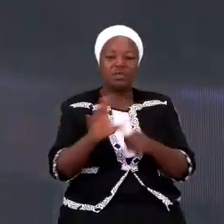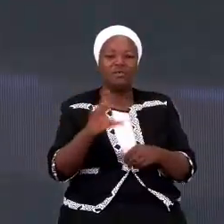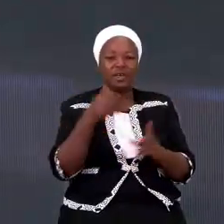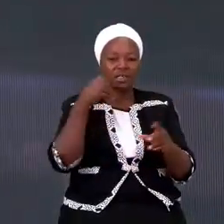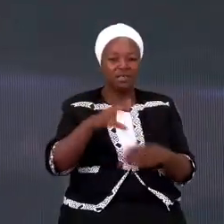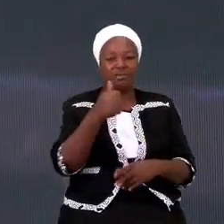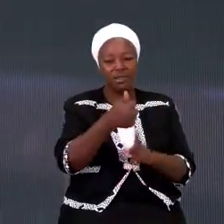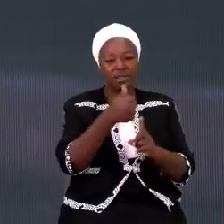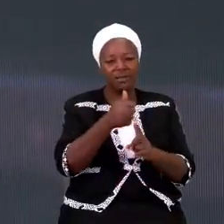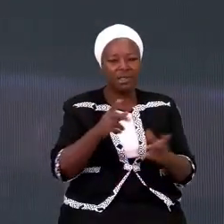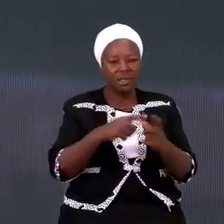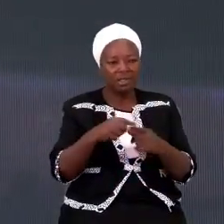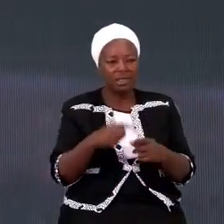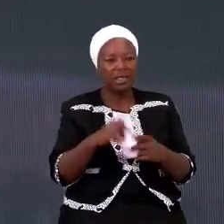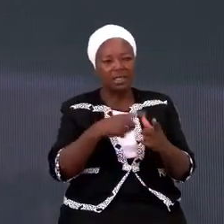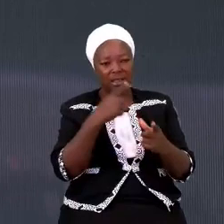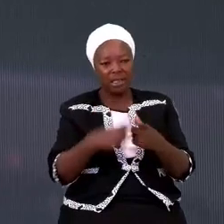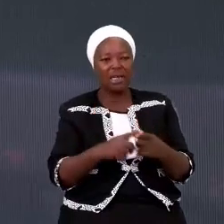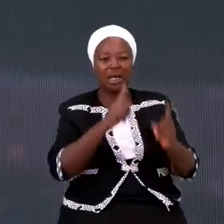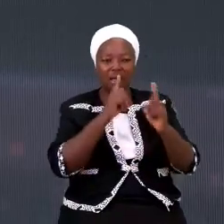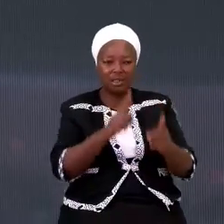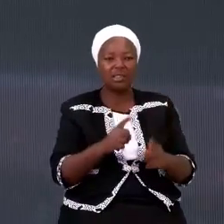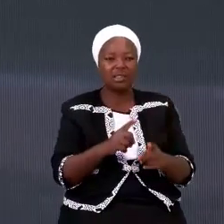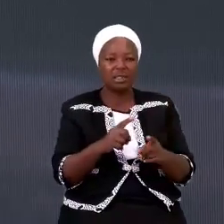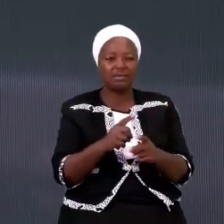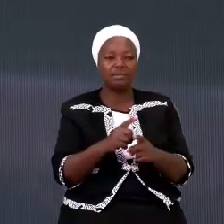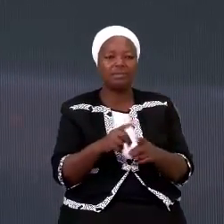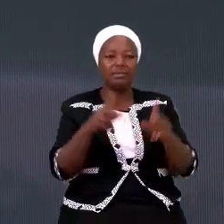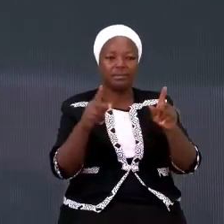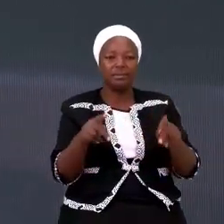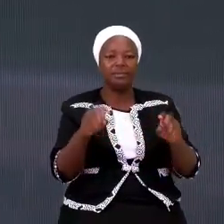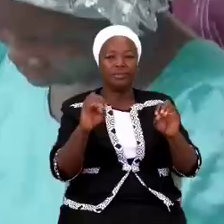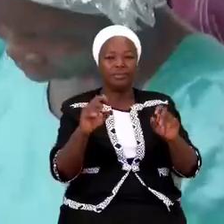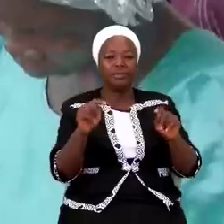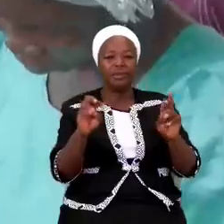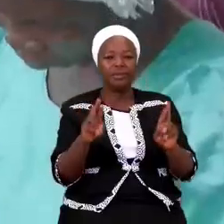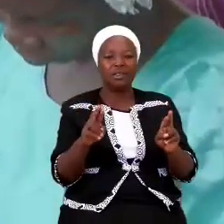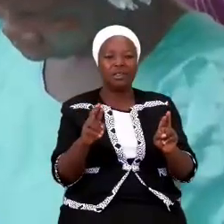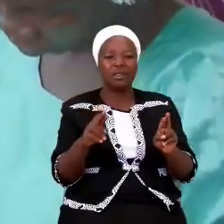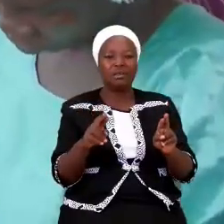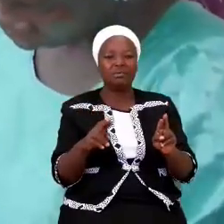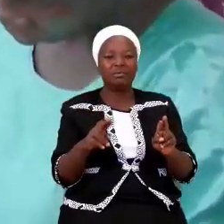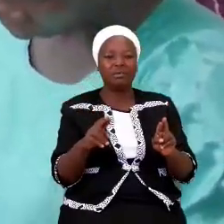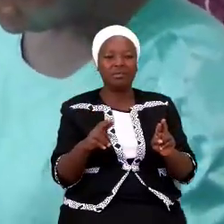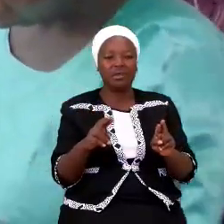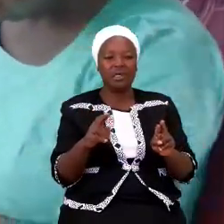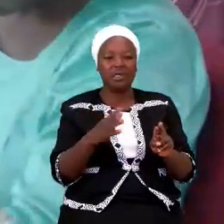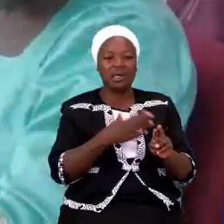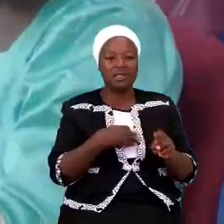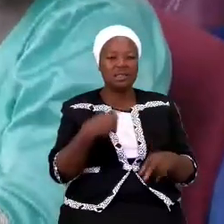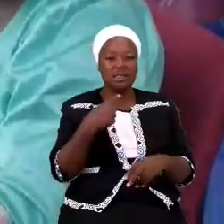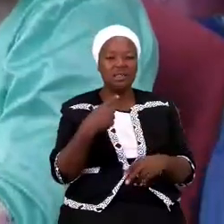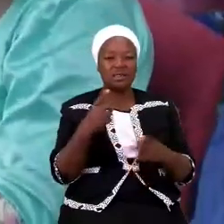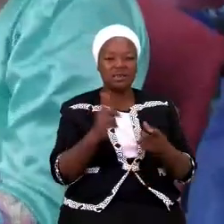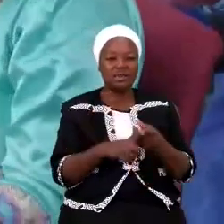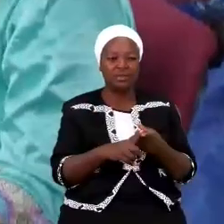declare unto us the parable. Luke chapter 15, thank you very much. Luke chapter 15, we're